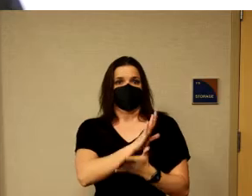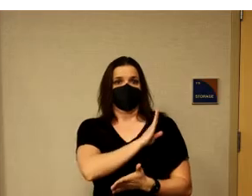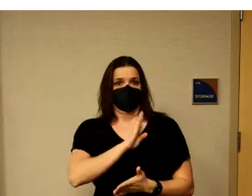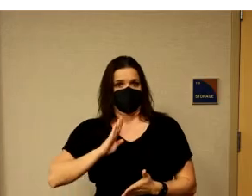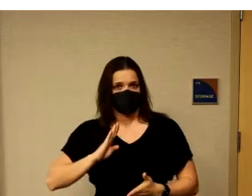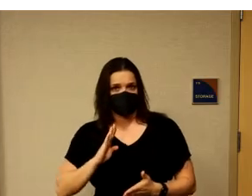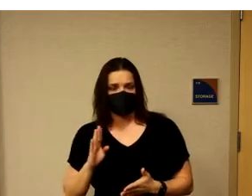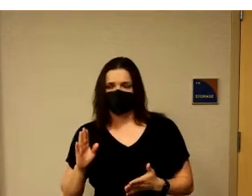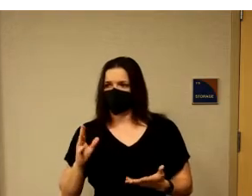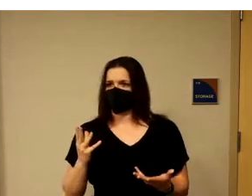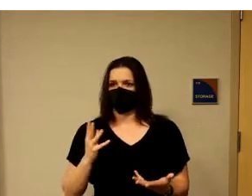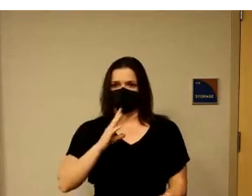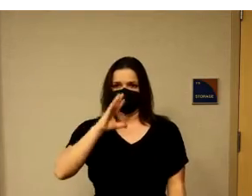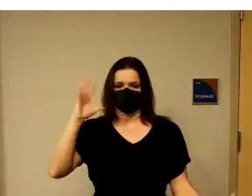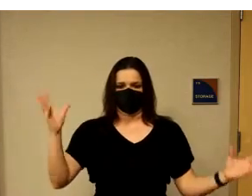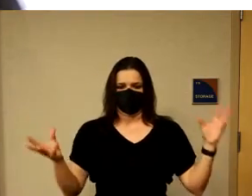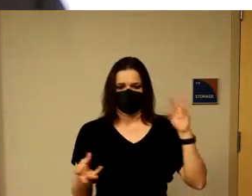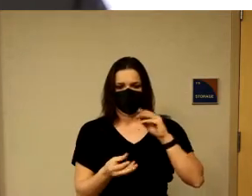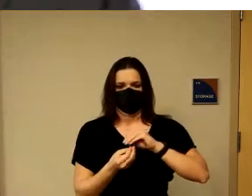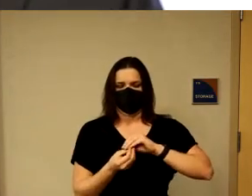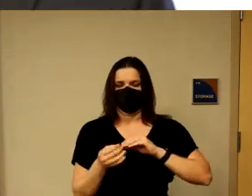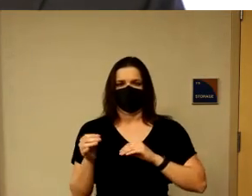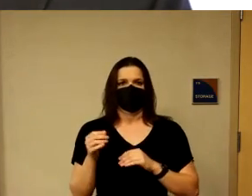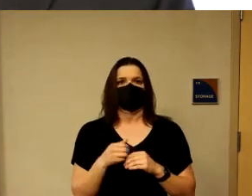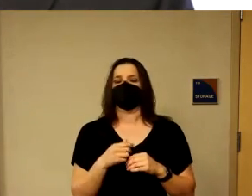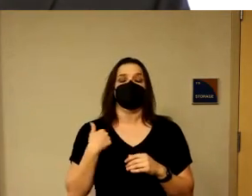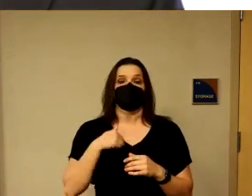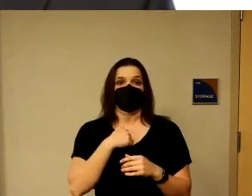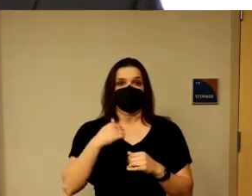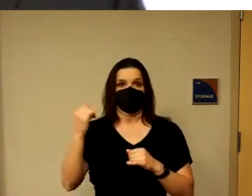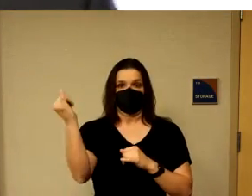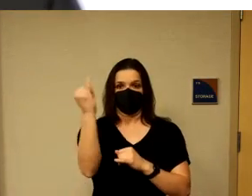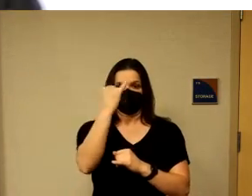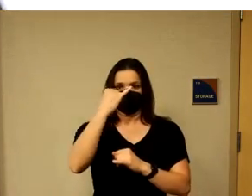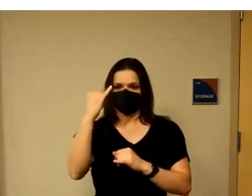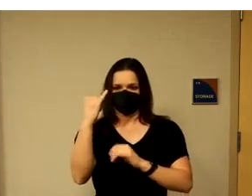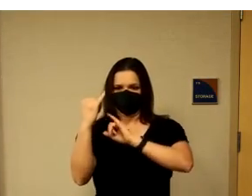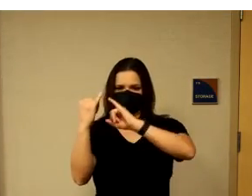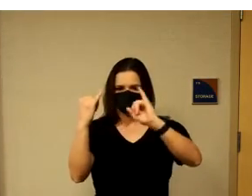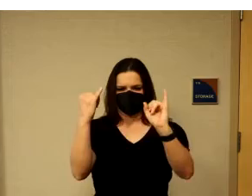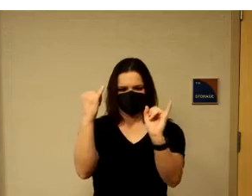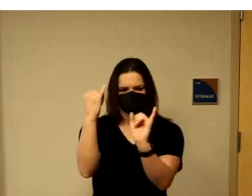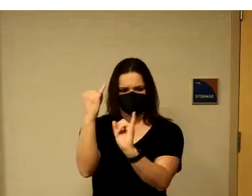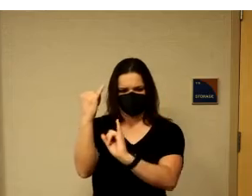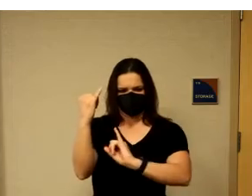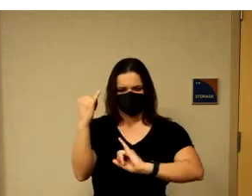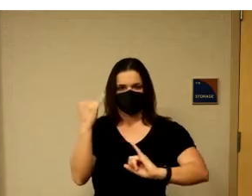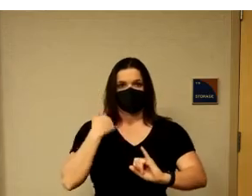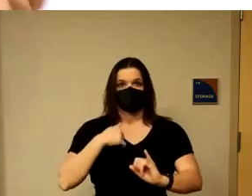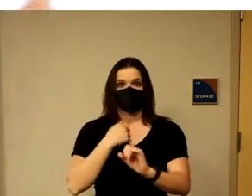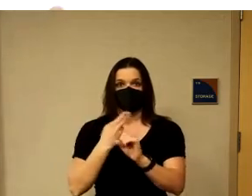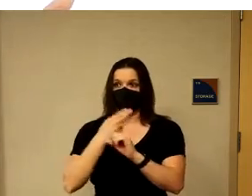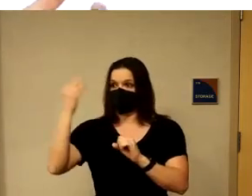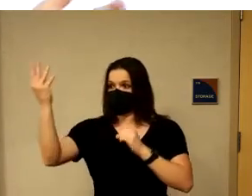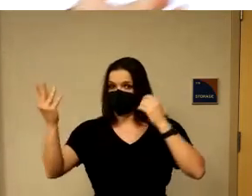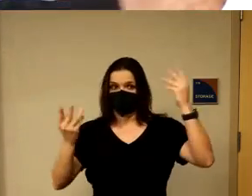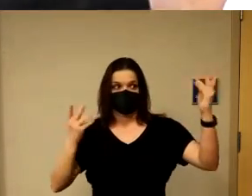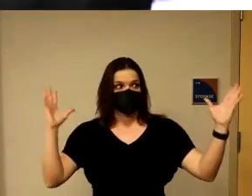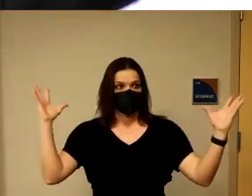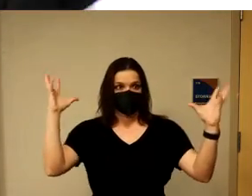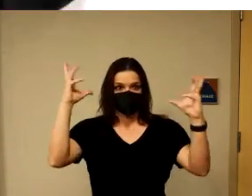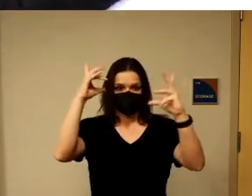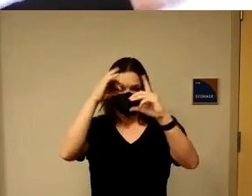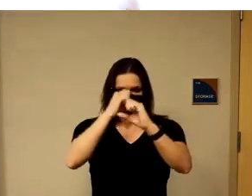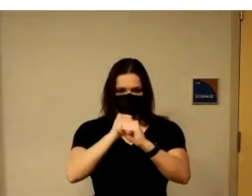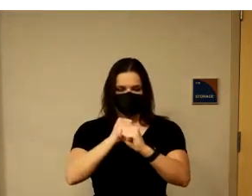boards, and all of, and also when We Draw the Lines was drawing, we were able to use all of that to